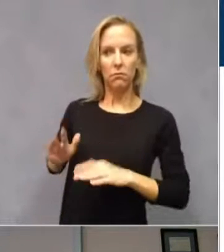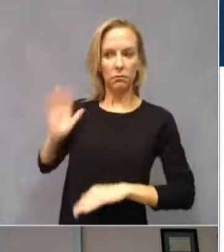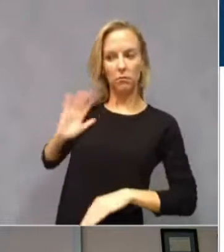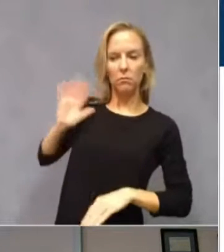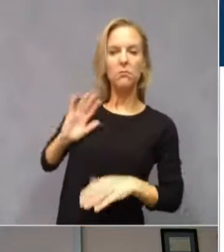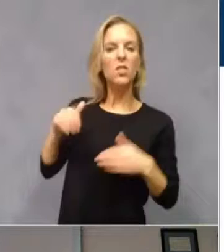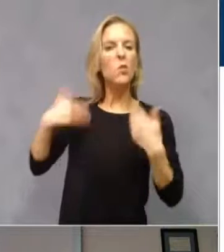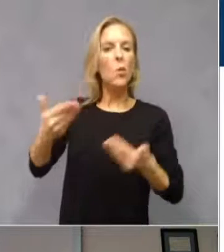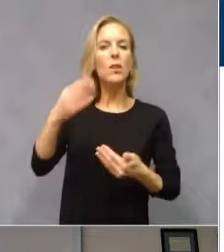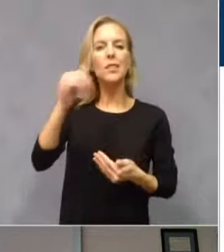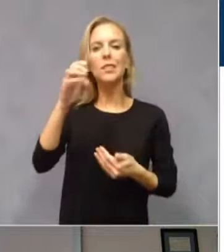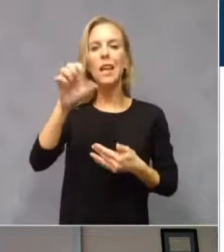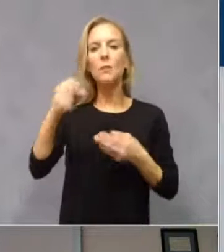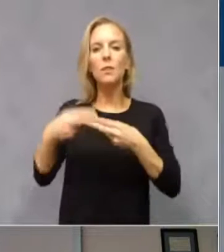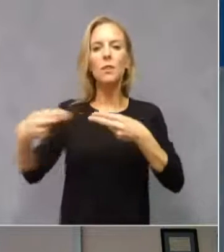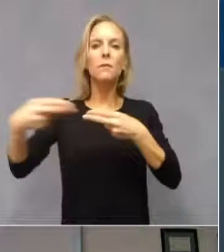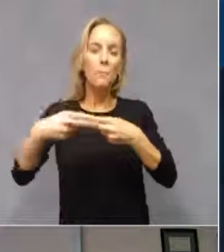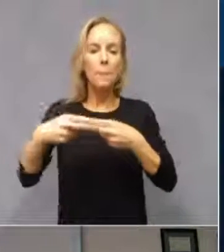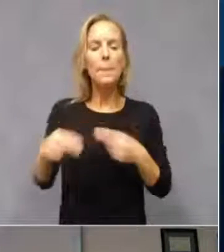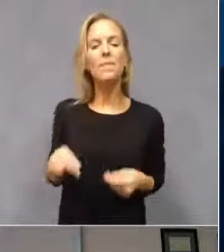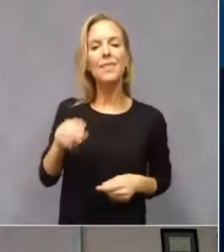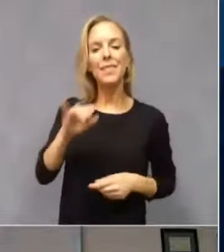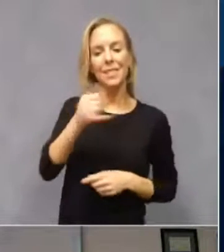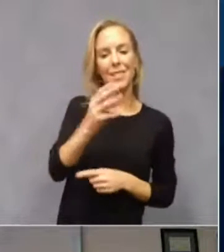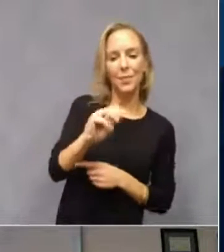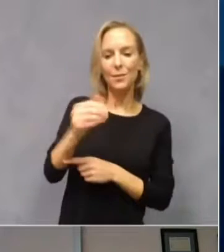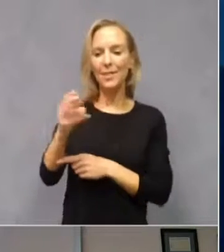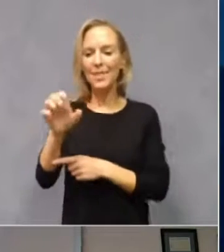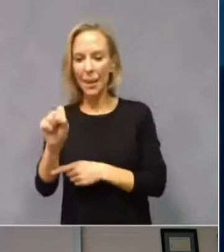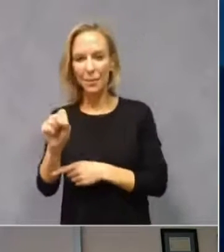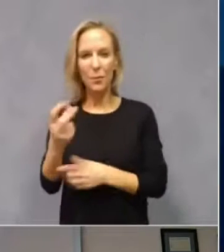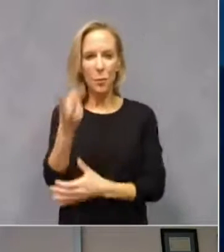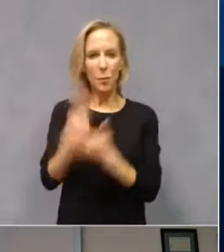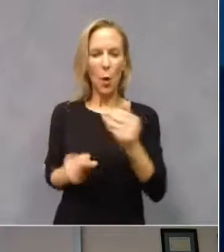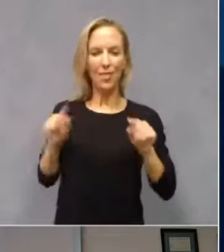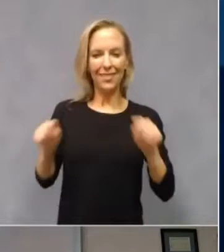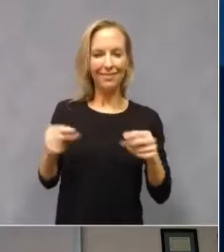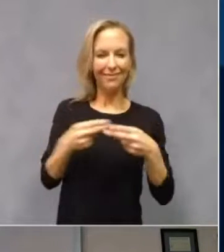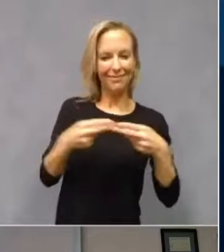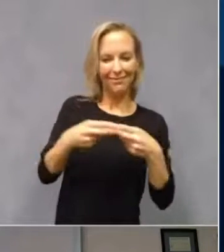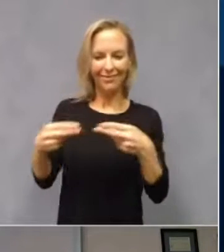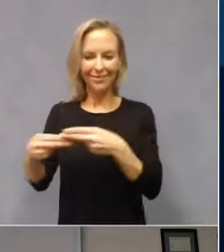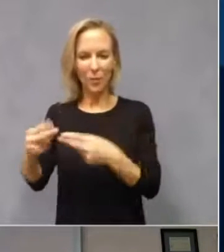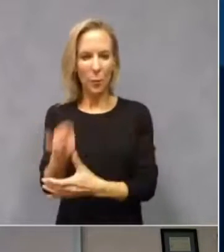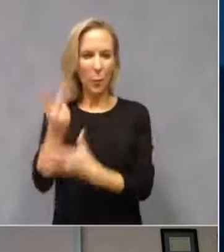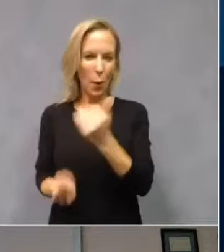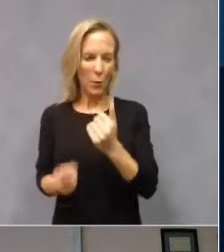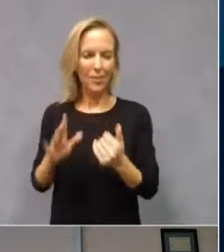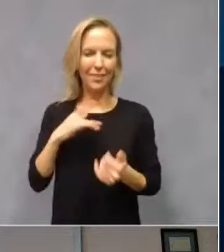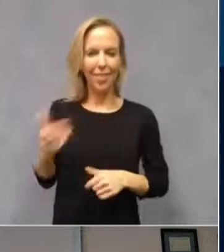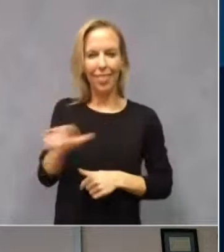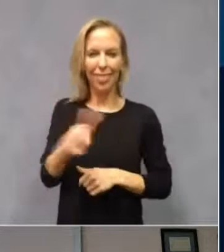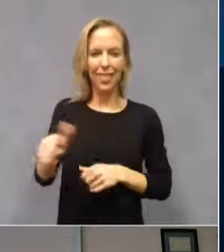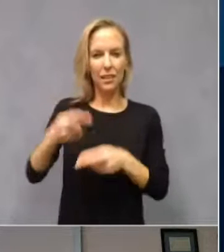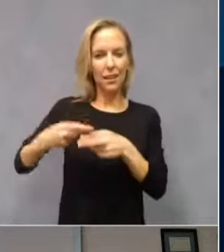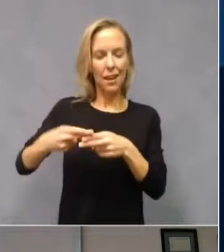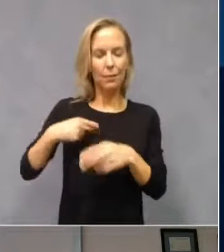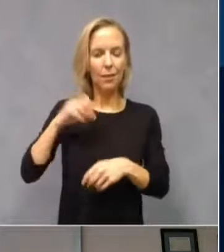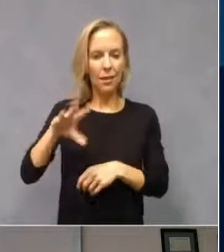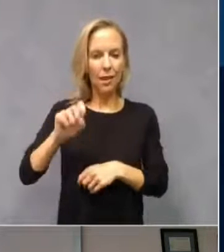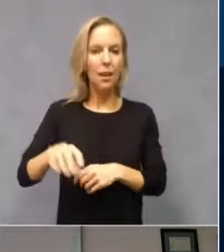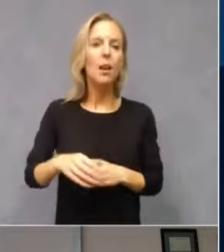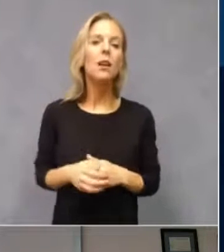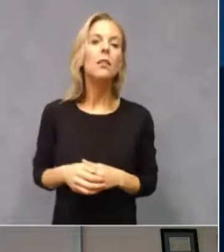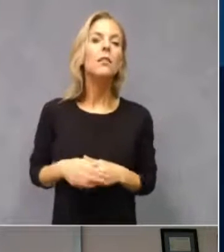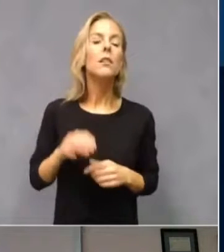slide. I alternate James and Jim because we've got James and Jim both working on this. I'm sorry. So Jim